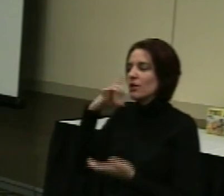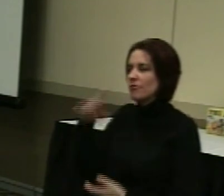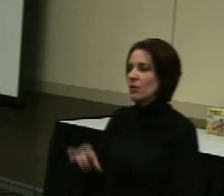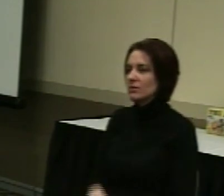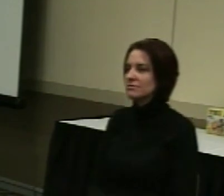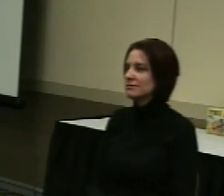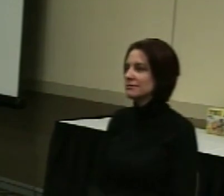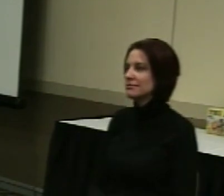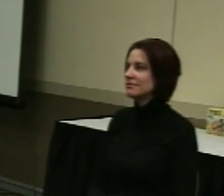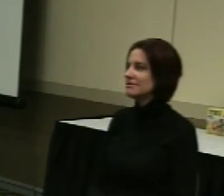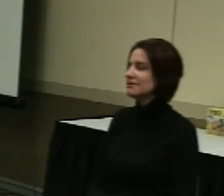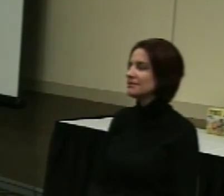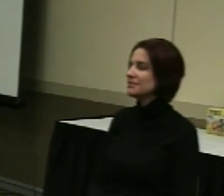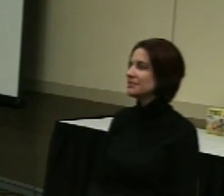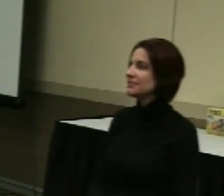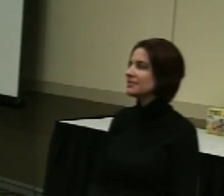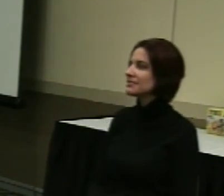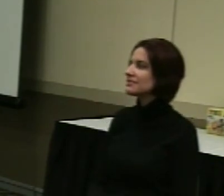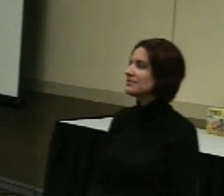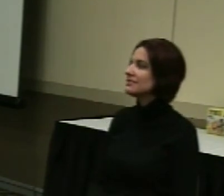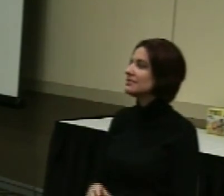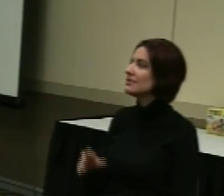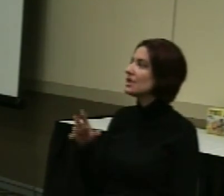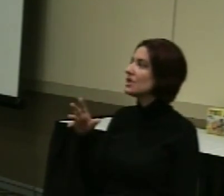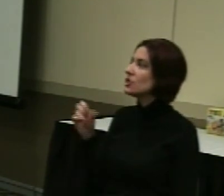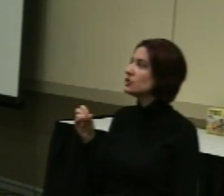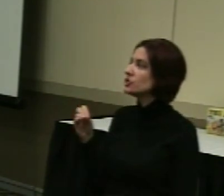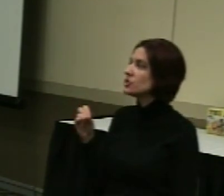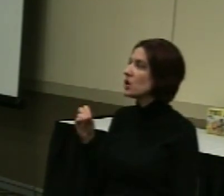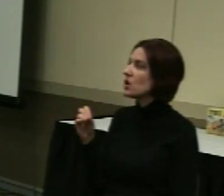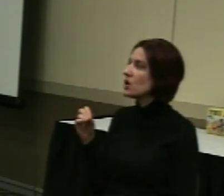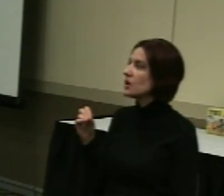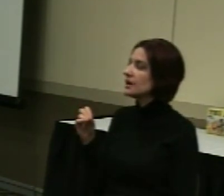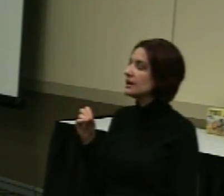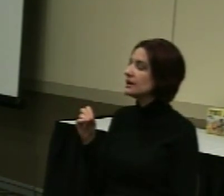all of them. So the little social errors